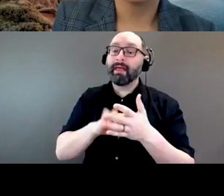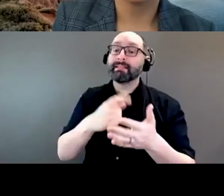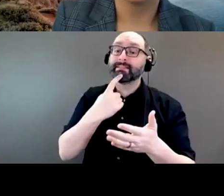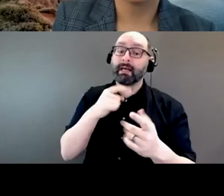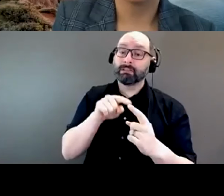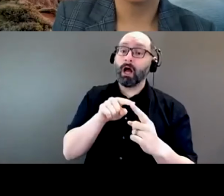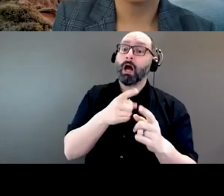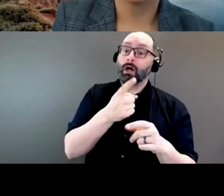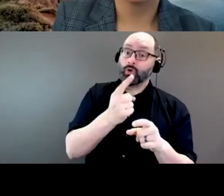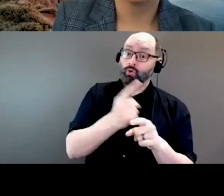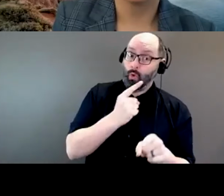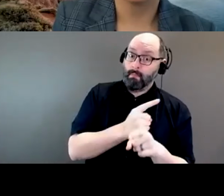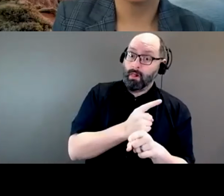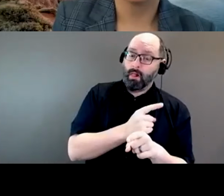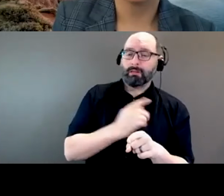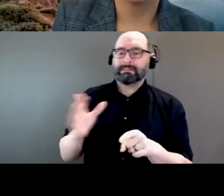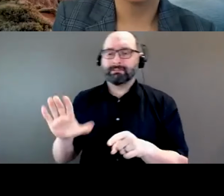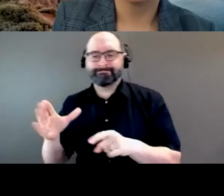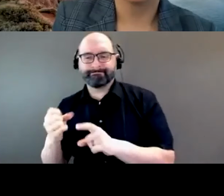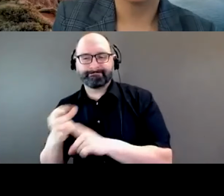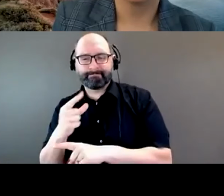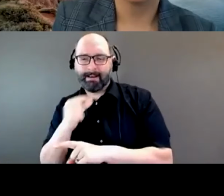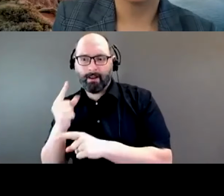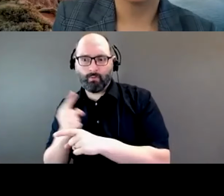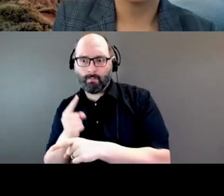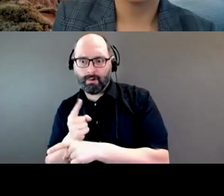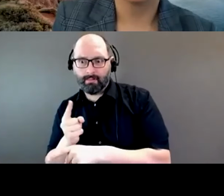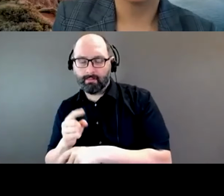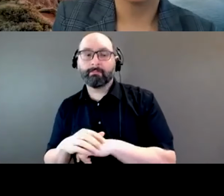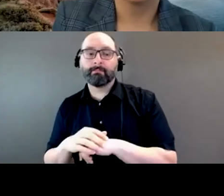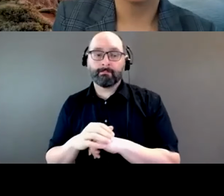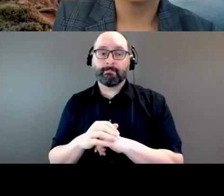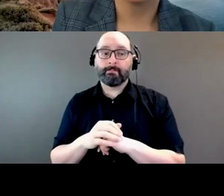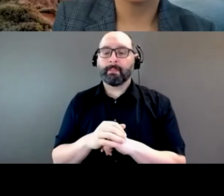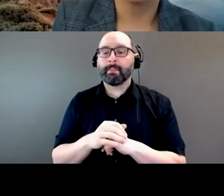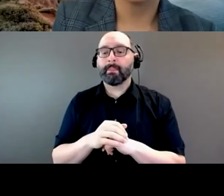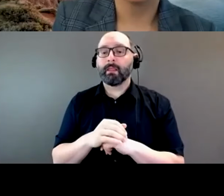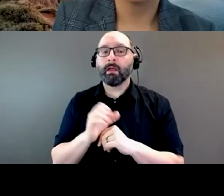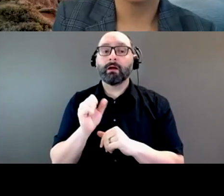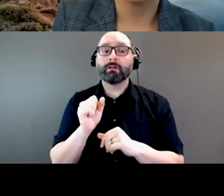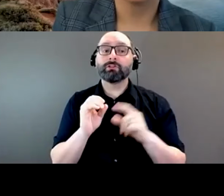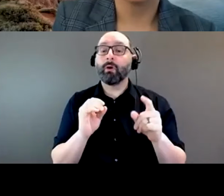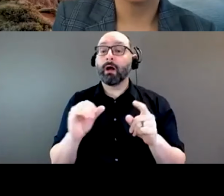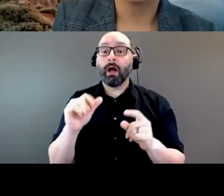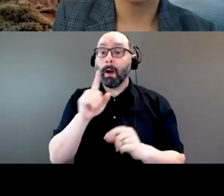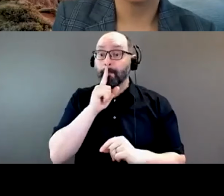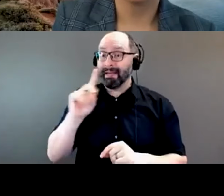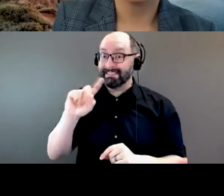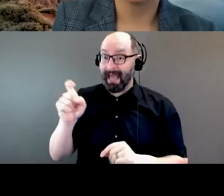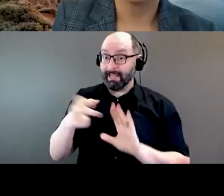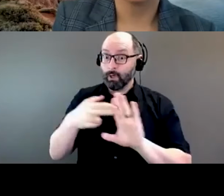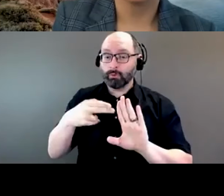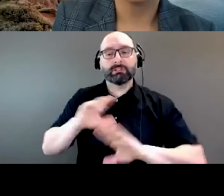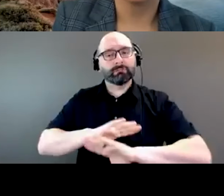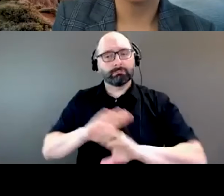abnormal. And it will be just, you know, not providing a diagnosis, but a